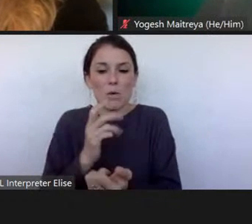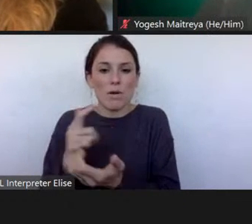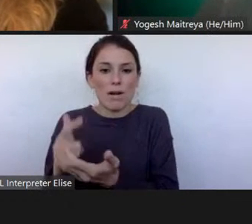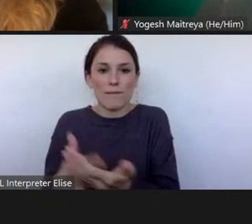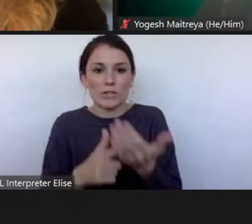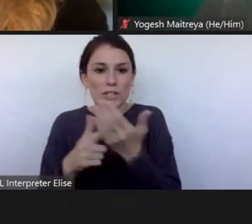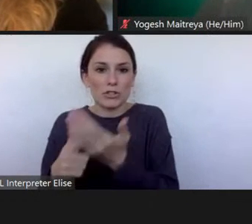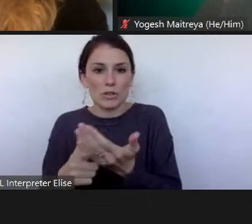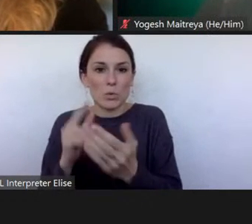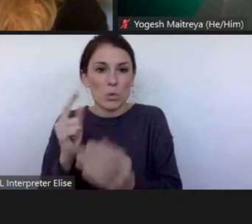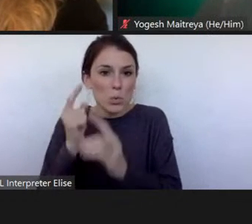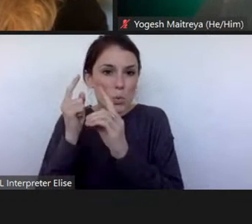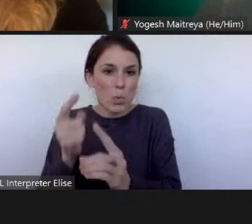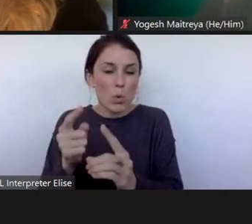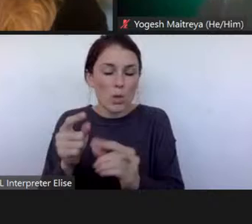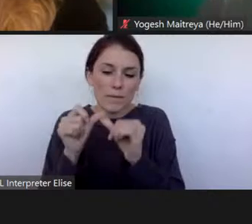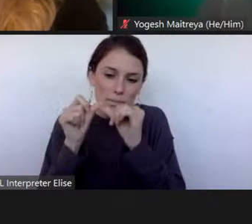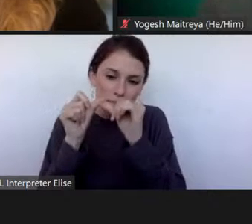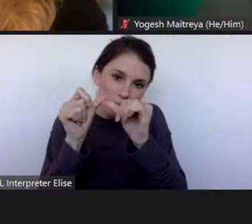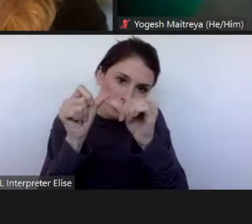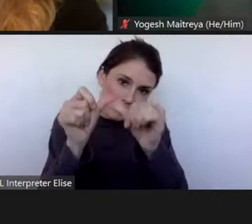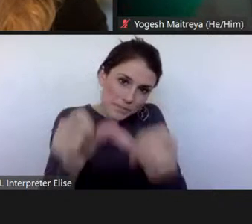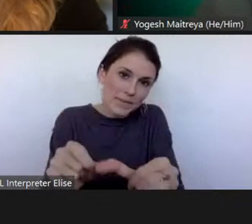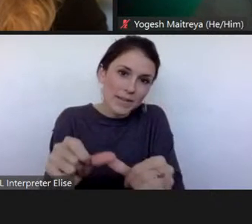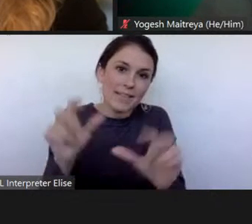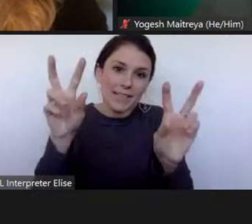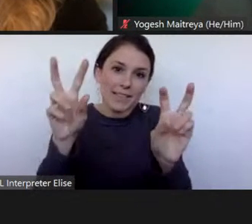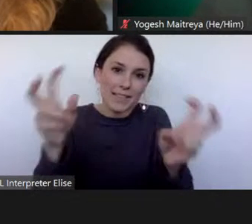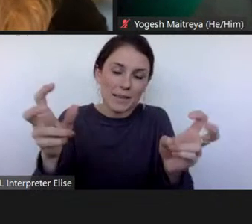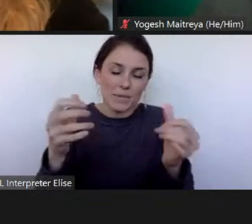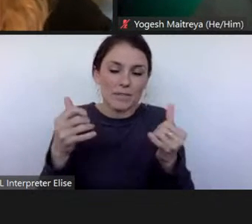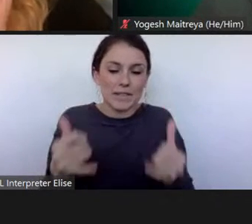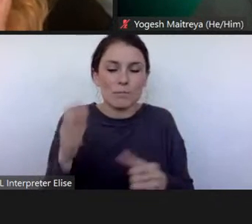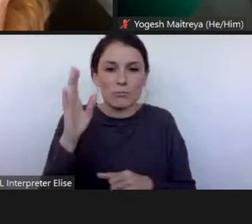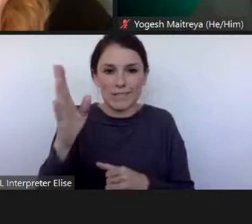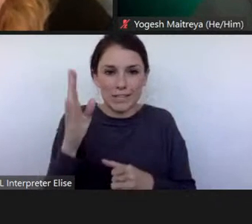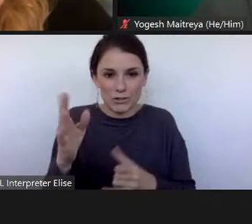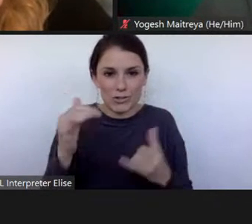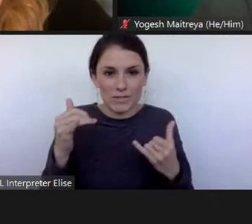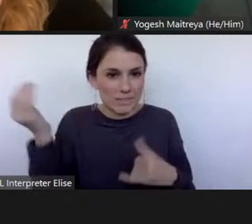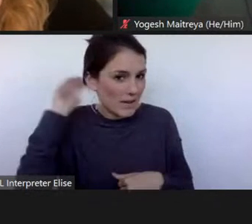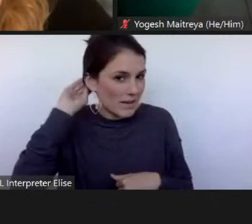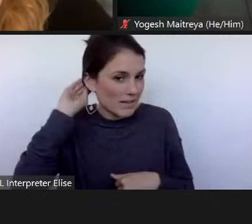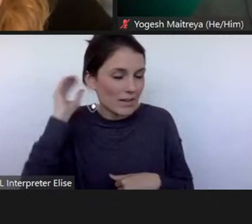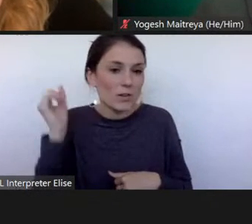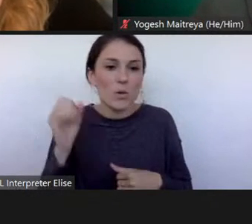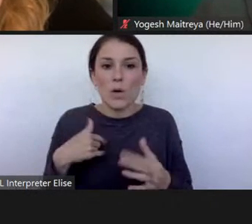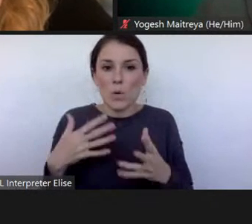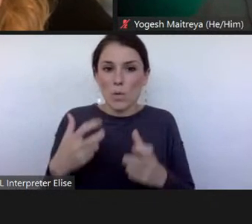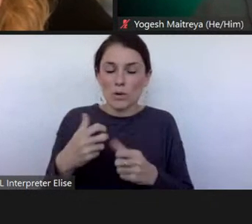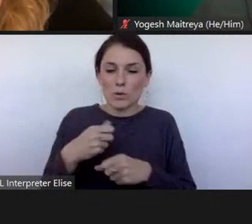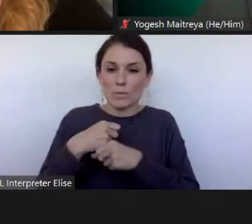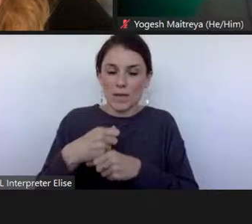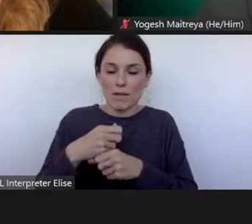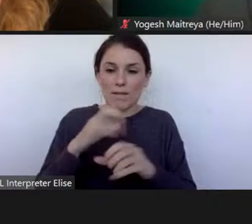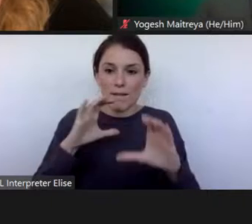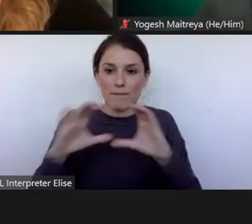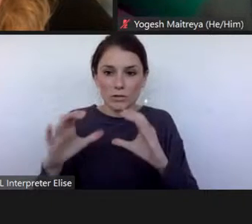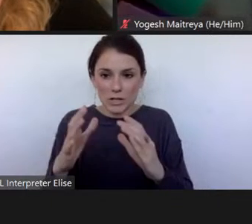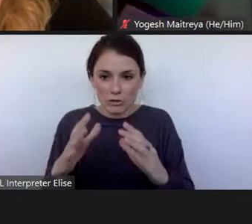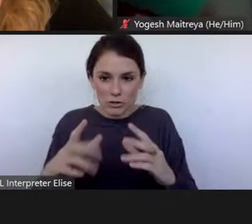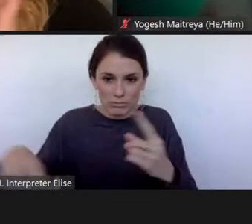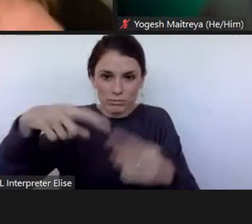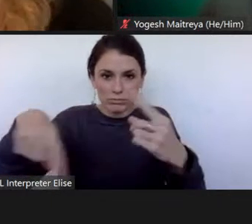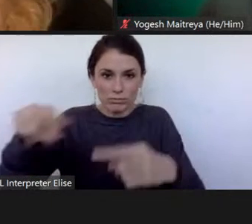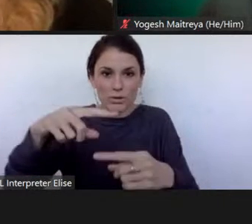of keeping the themes of today's presentations in mind. I'd like to generate conversation among the artists and anyone else who